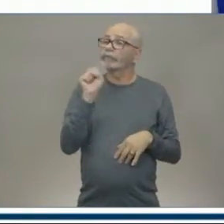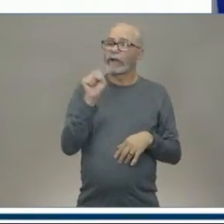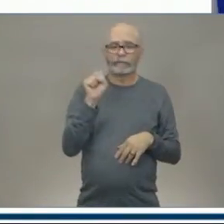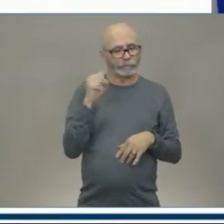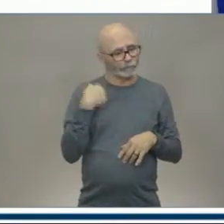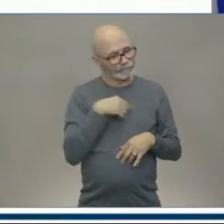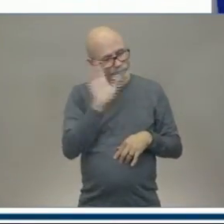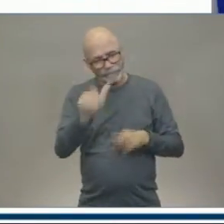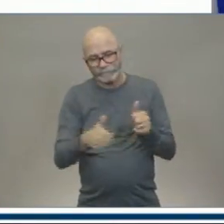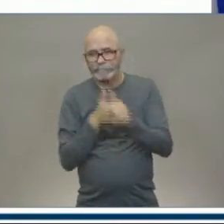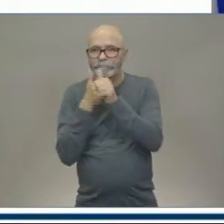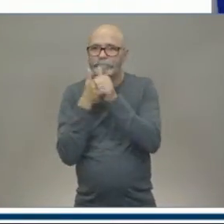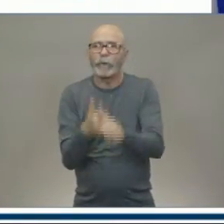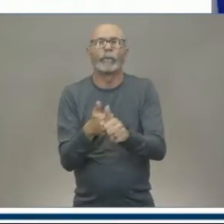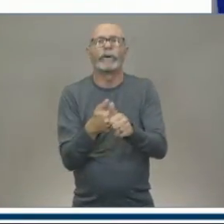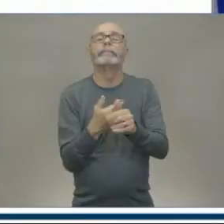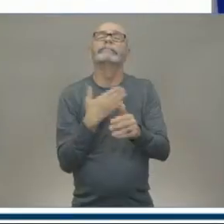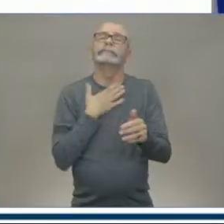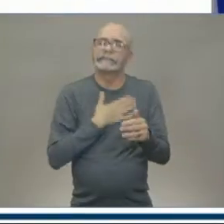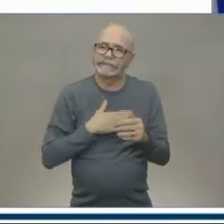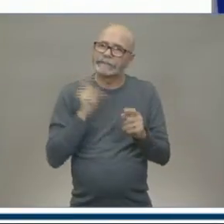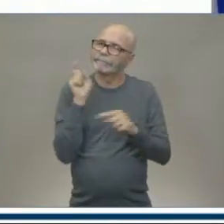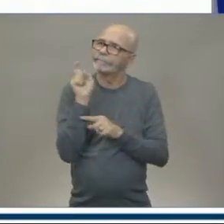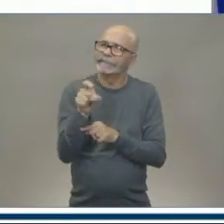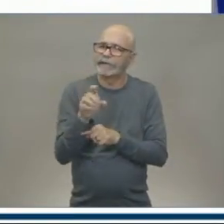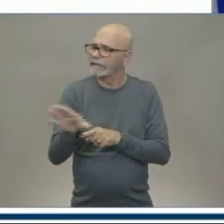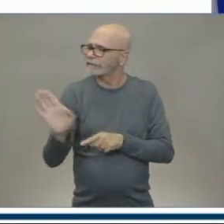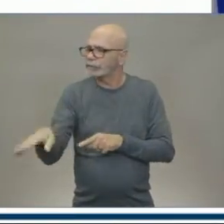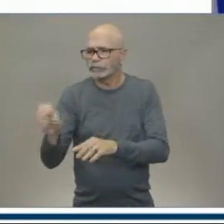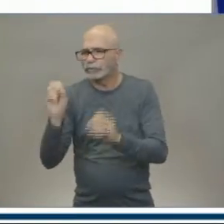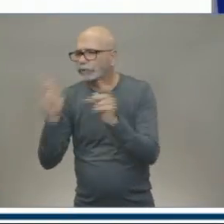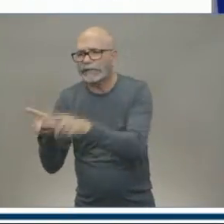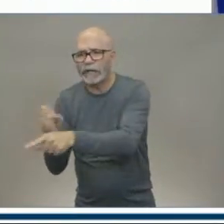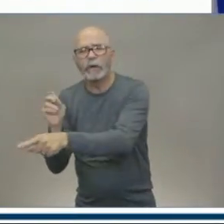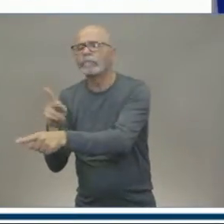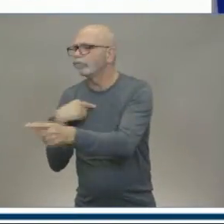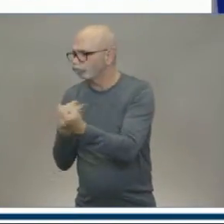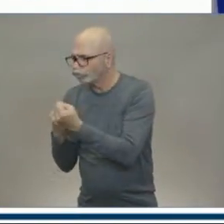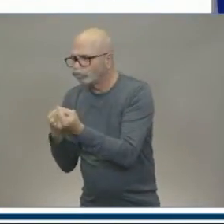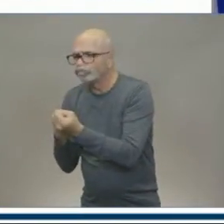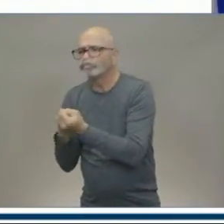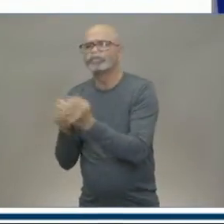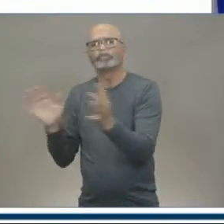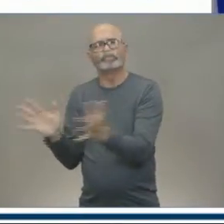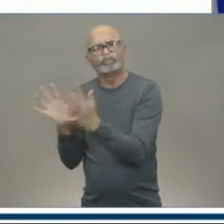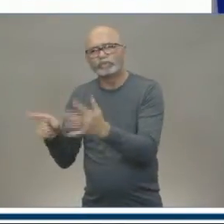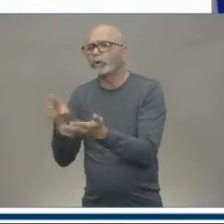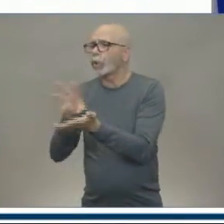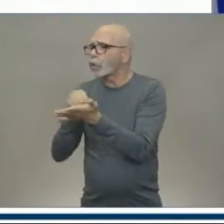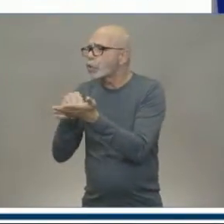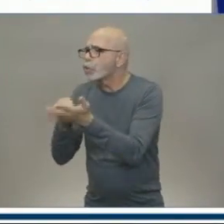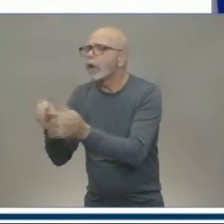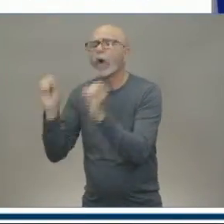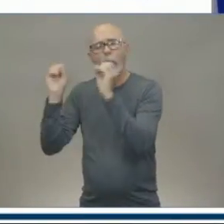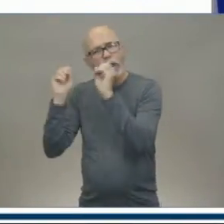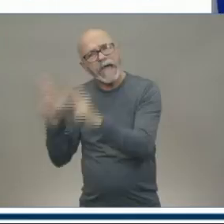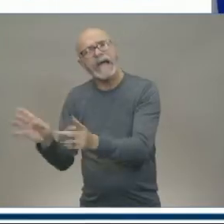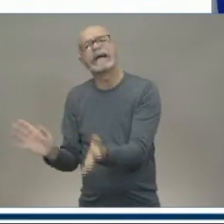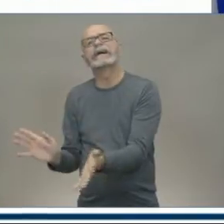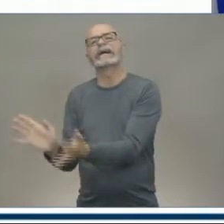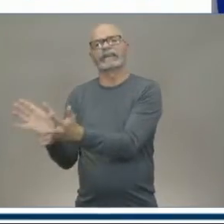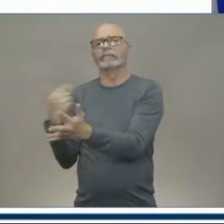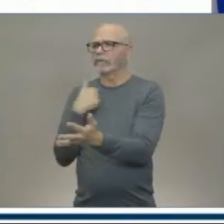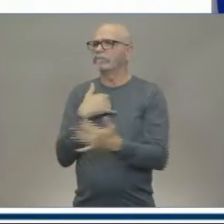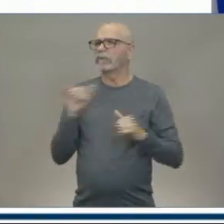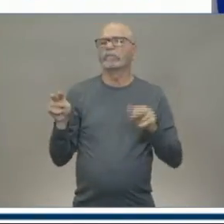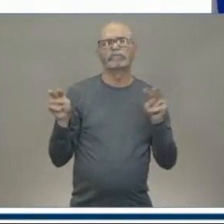health. But reassure your children that as they're learning, we are watching that school environment, and if